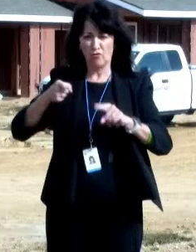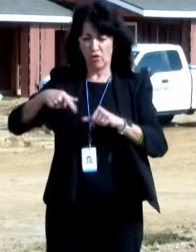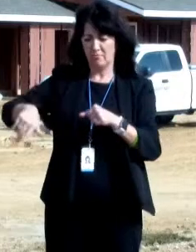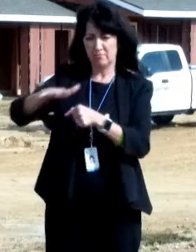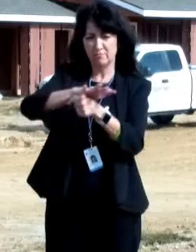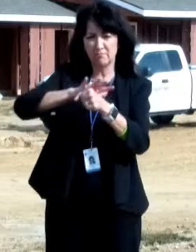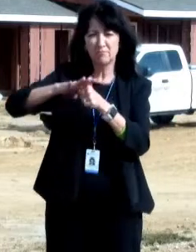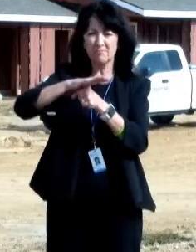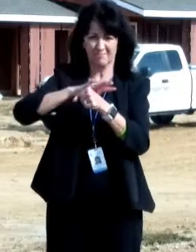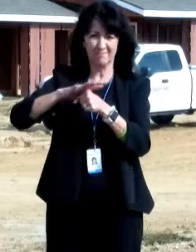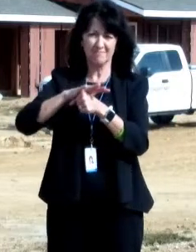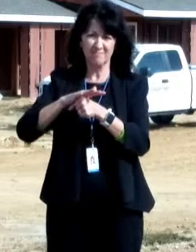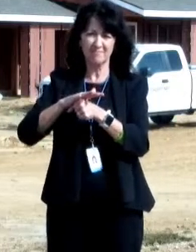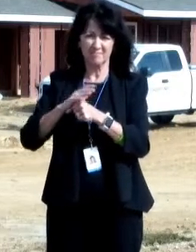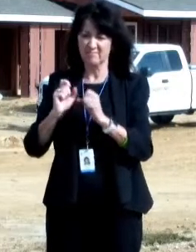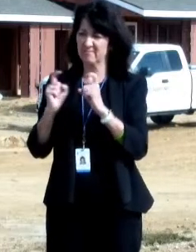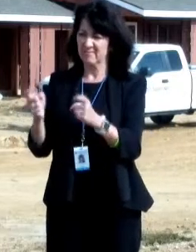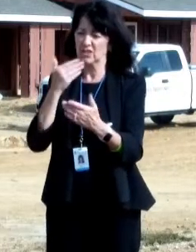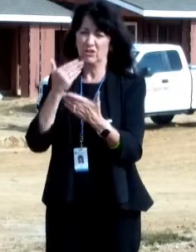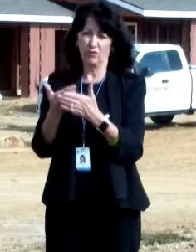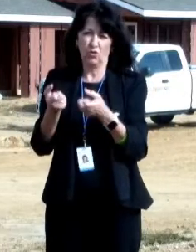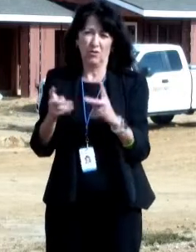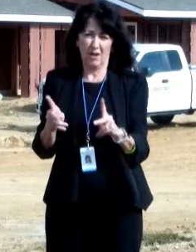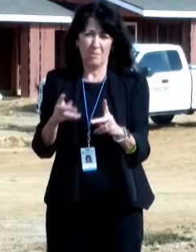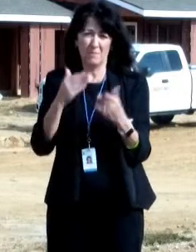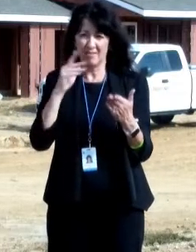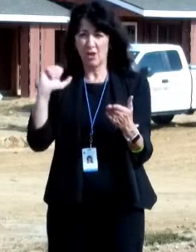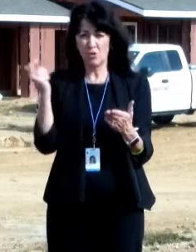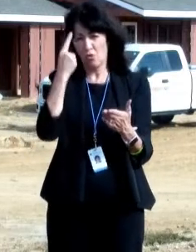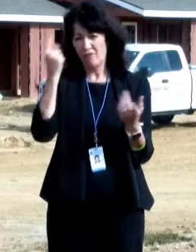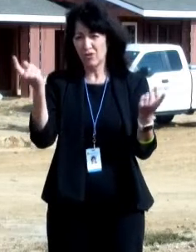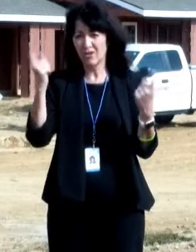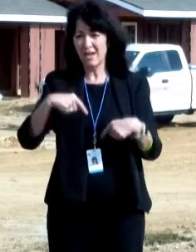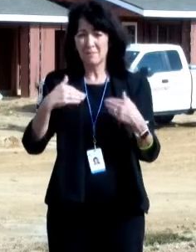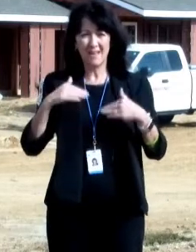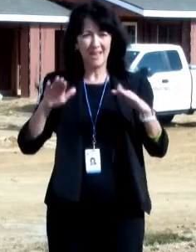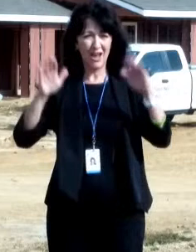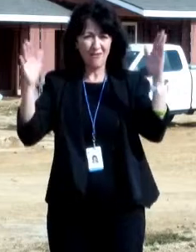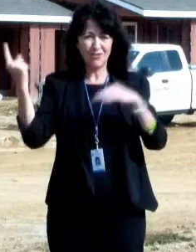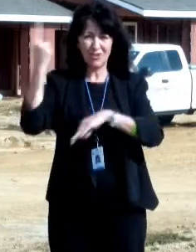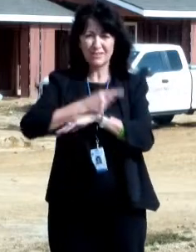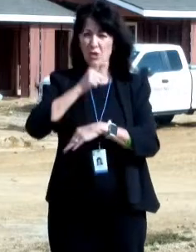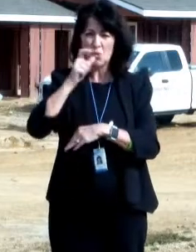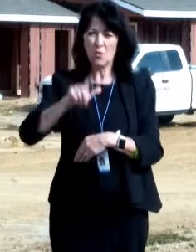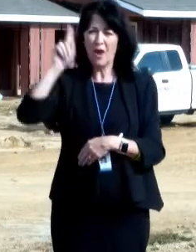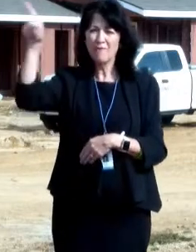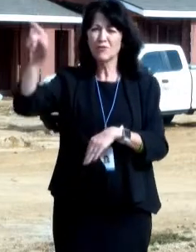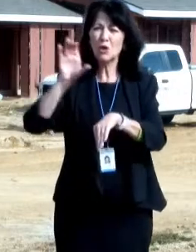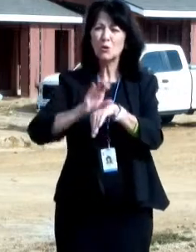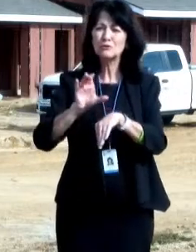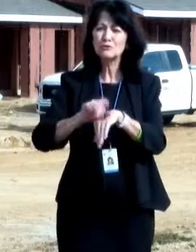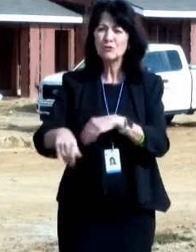successful in life. So thank you all for coming this morning. Have a great day. You don't have to go to church this morning. You had some